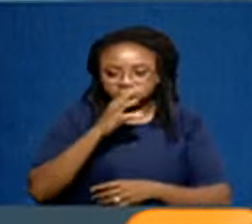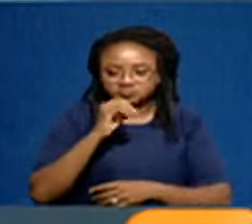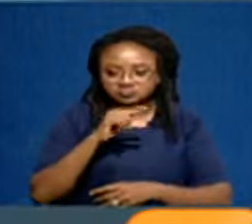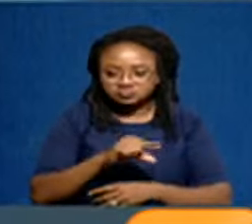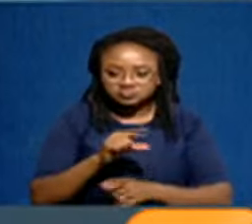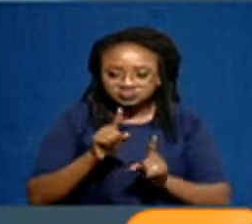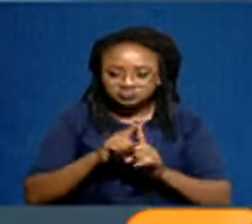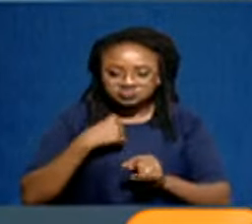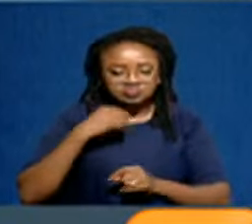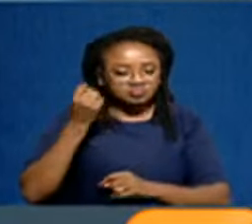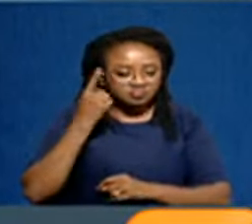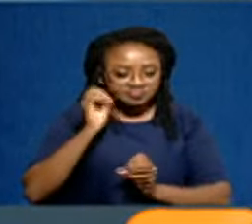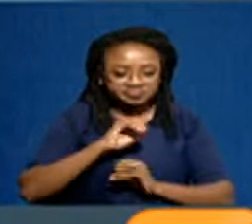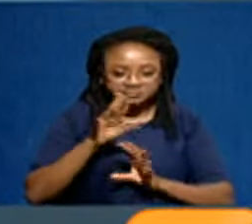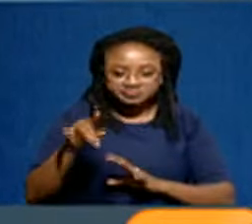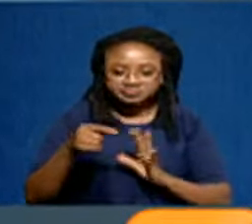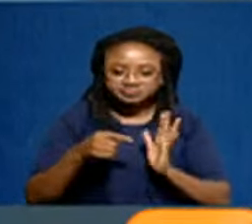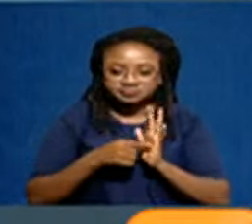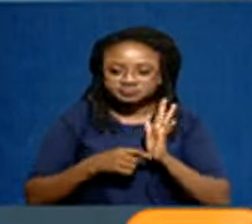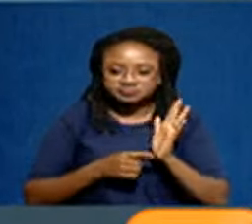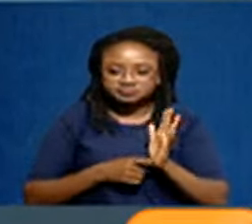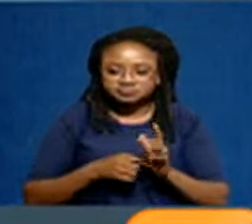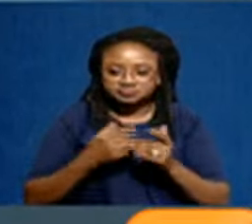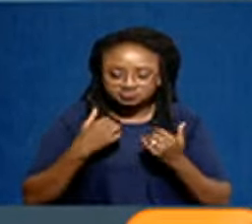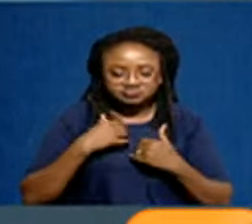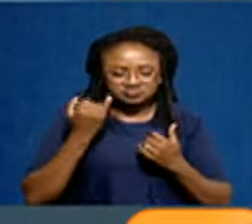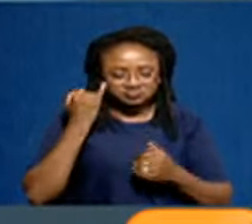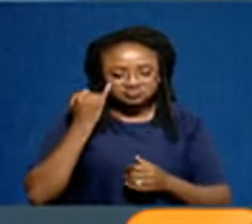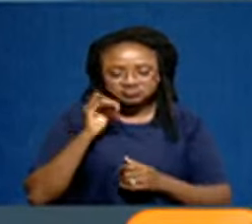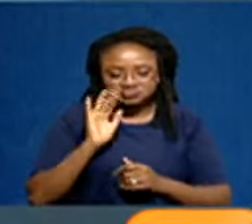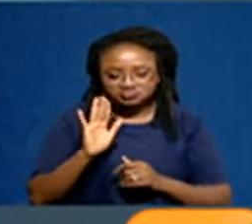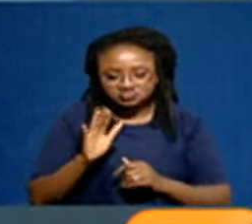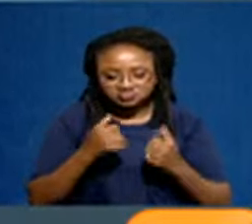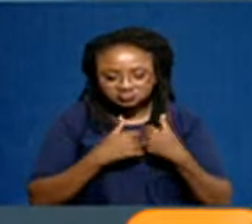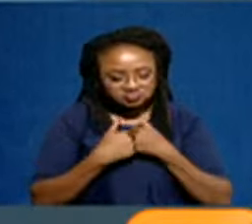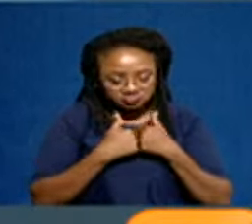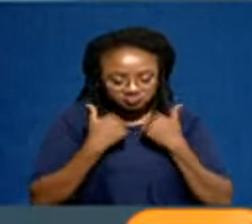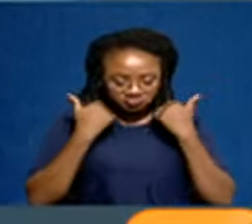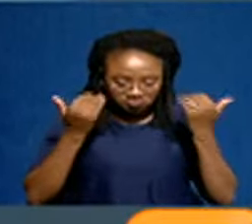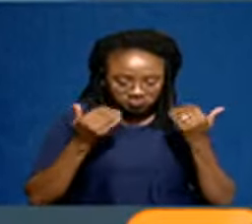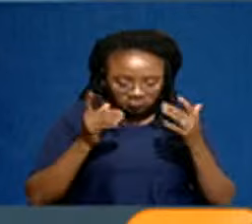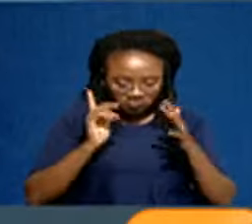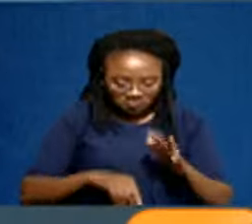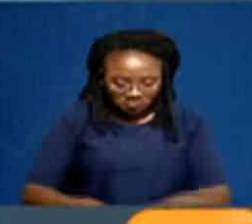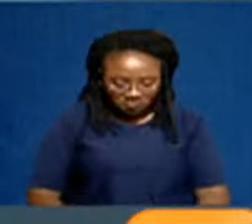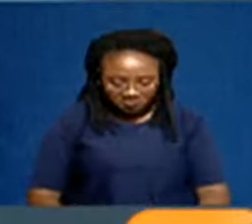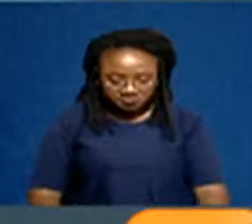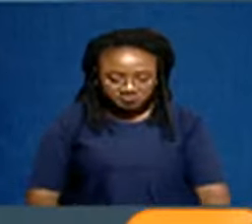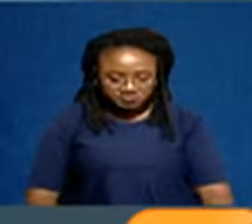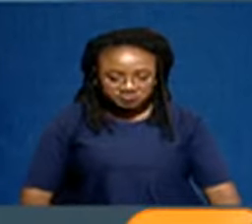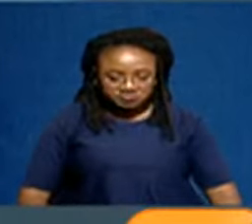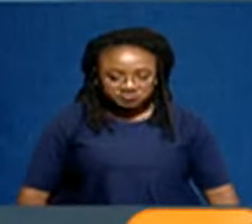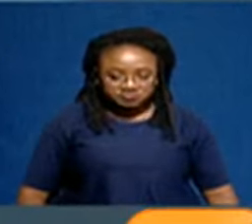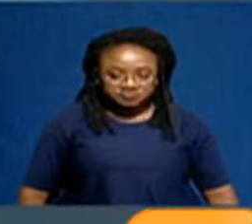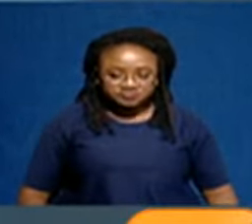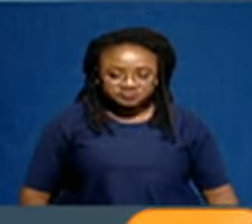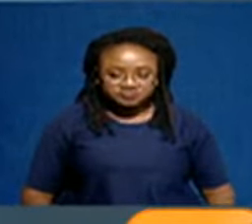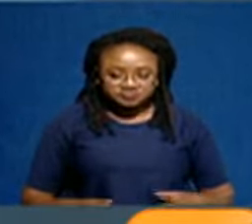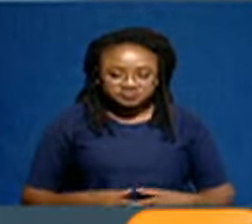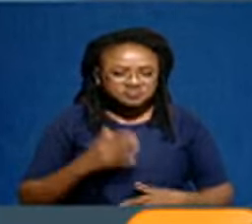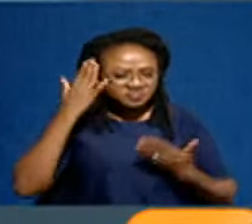I know where he's coming from. I can imagine where he's coming from with what he said he's doing. I don't know why you think it's a threat. Probably it